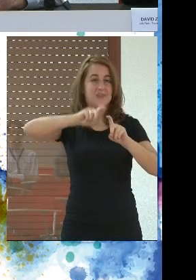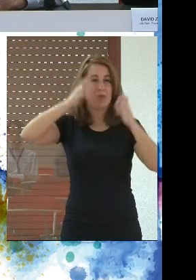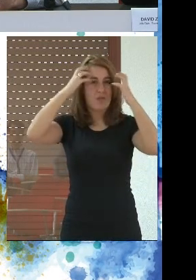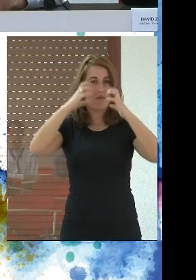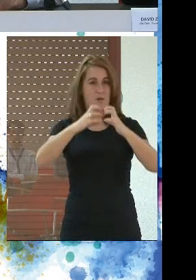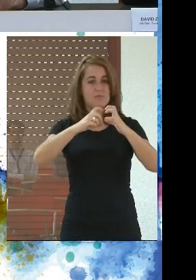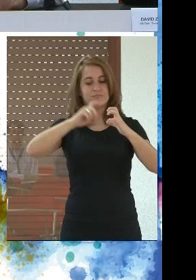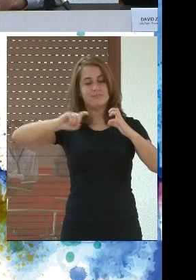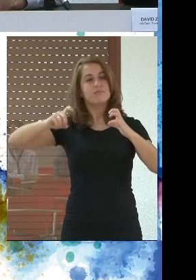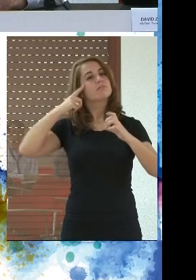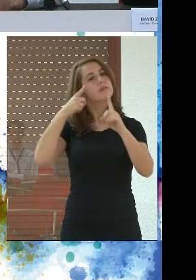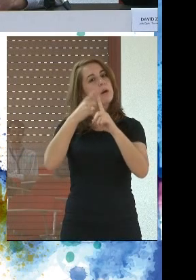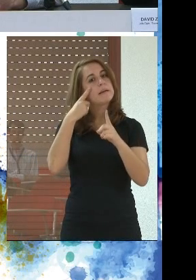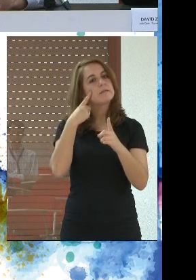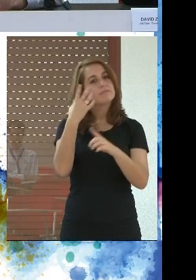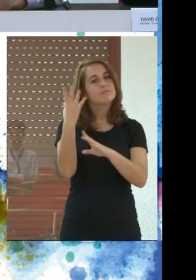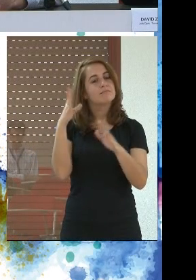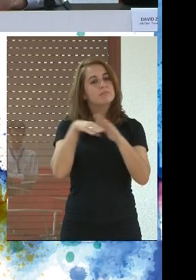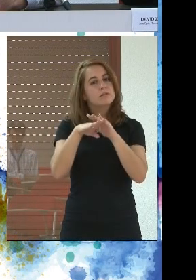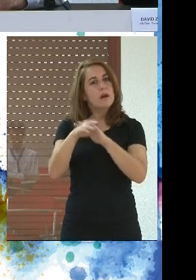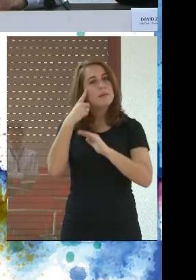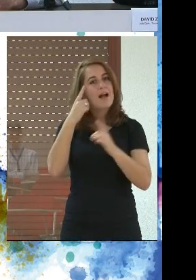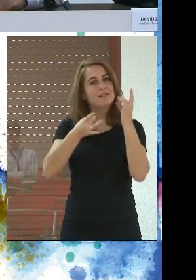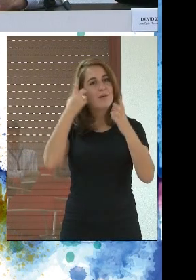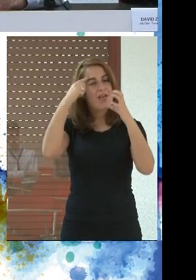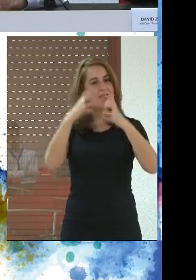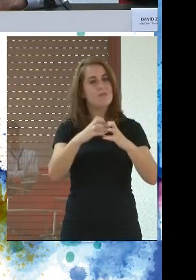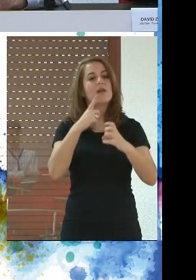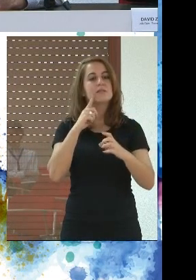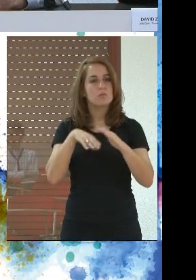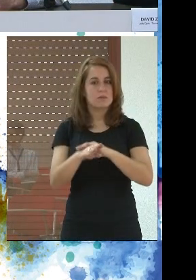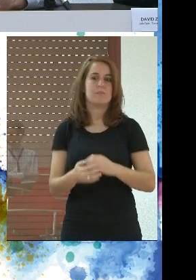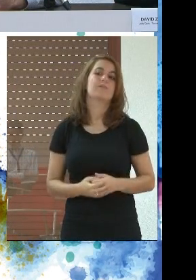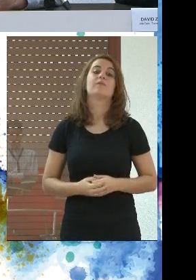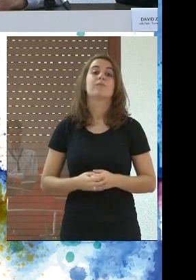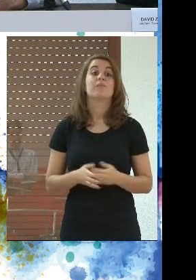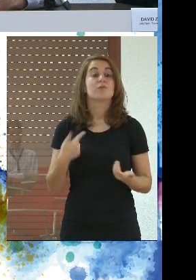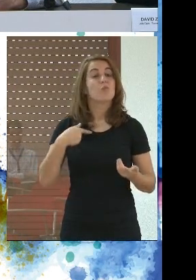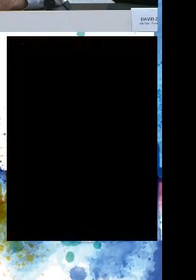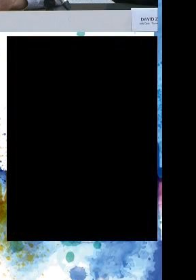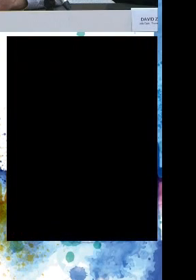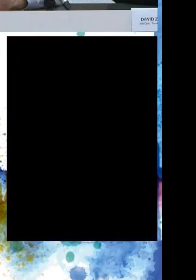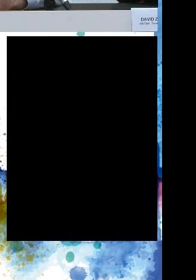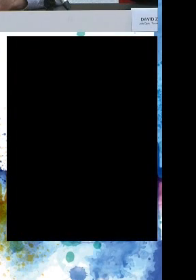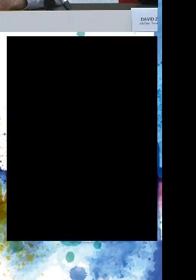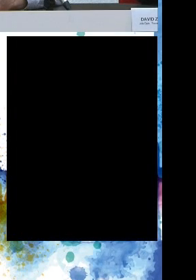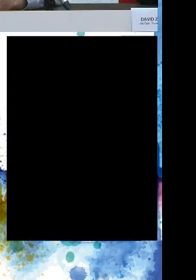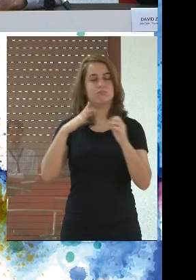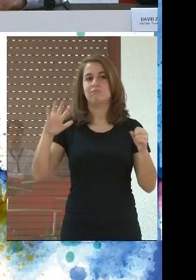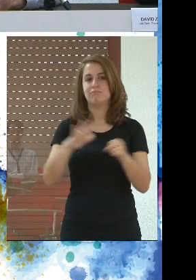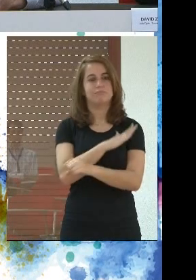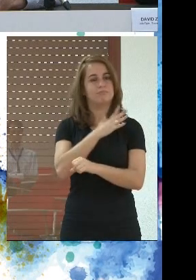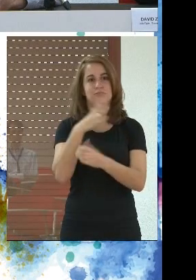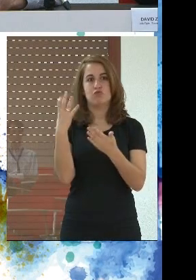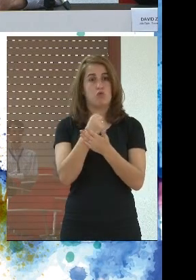EEG to record the cerebral activity of the user. Given that it's a method which is very